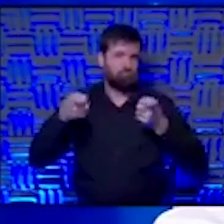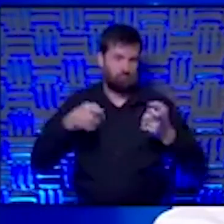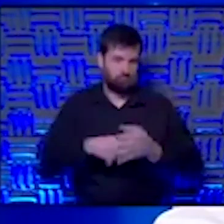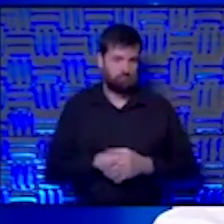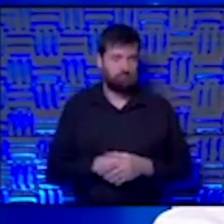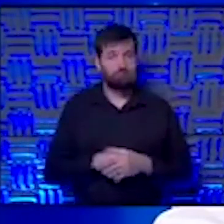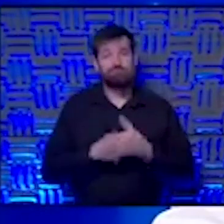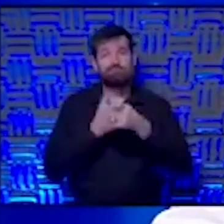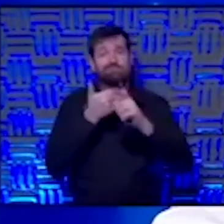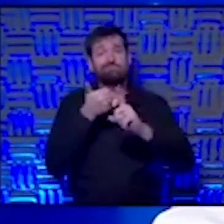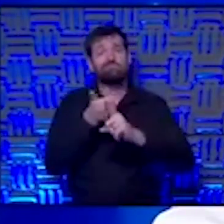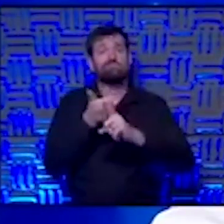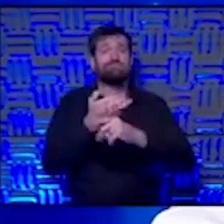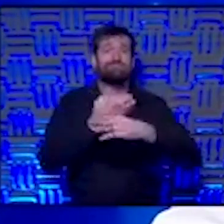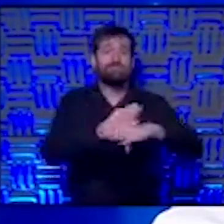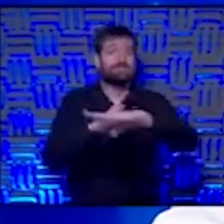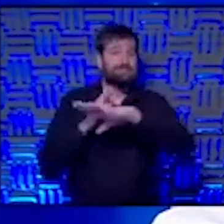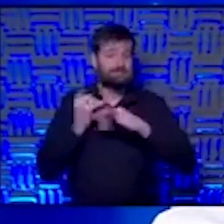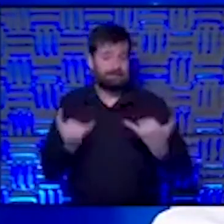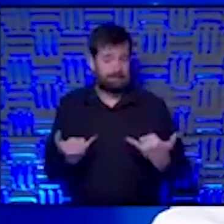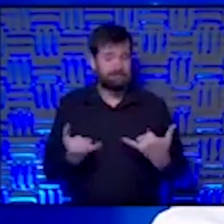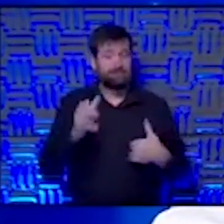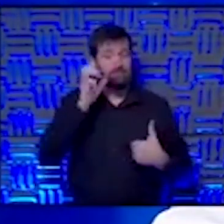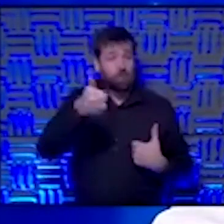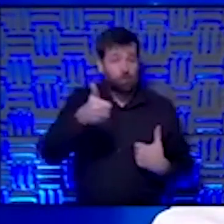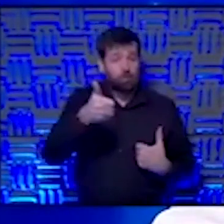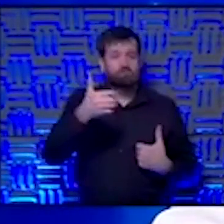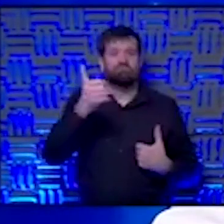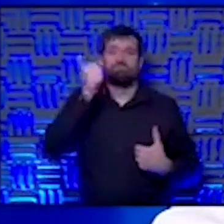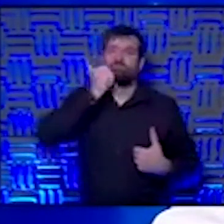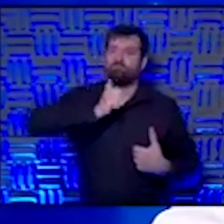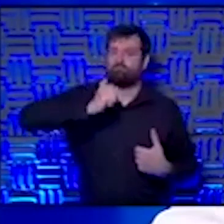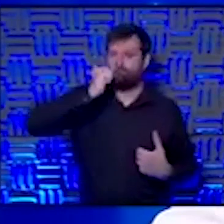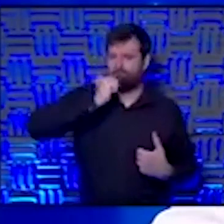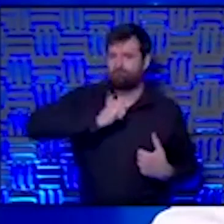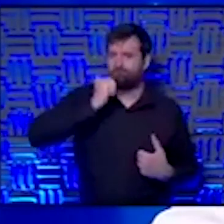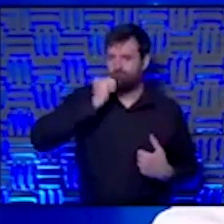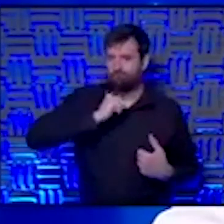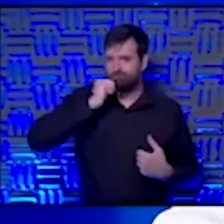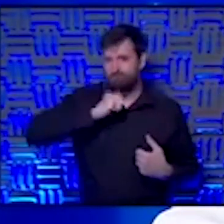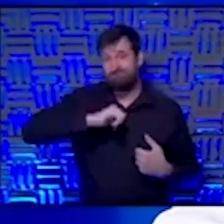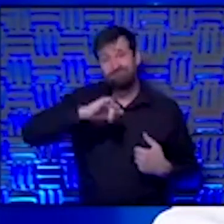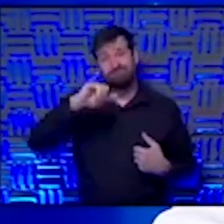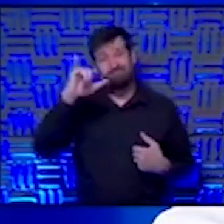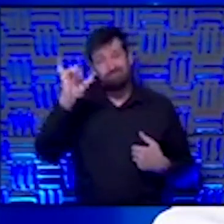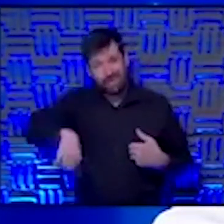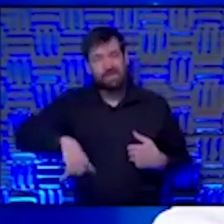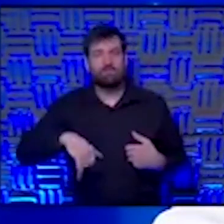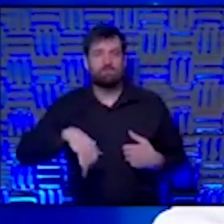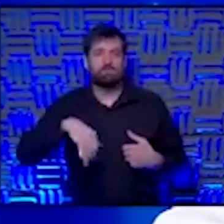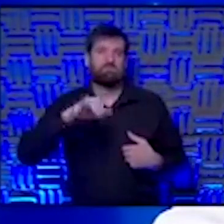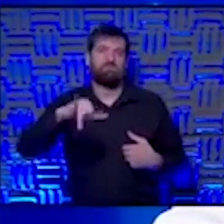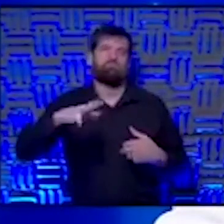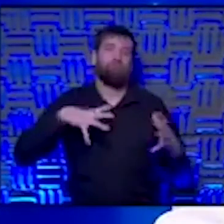which protect you today, tomorrow, and every day. That